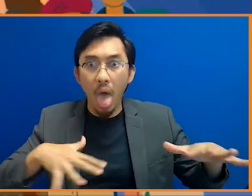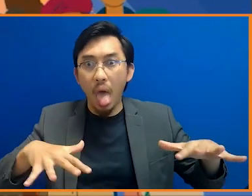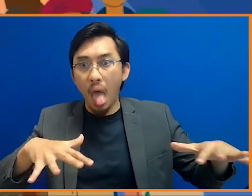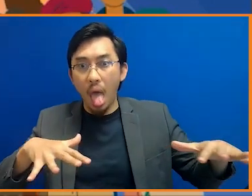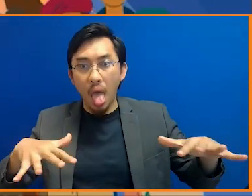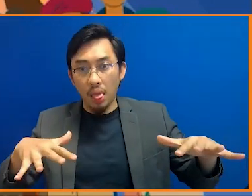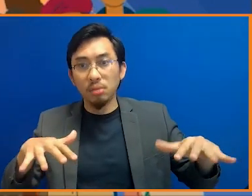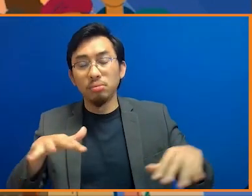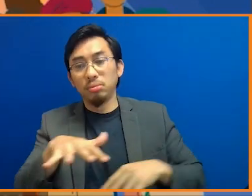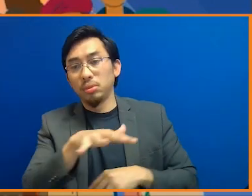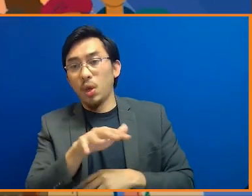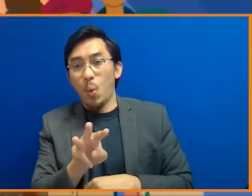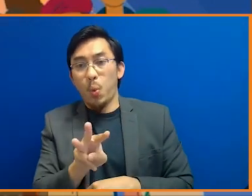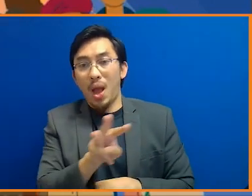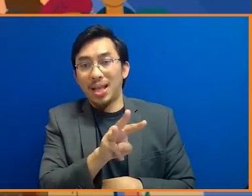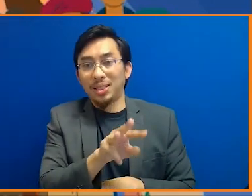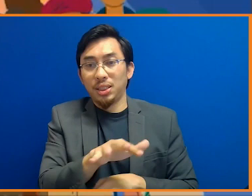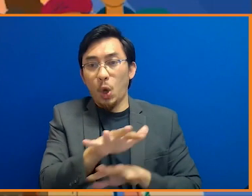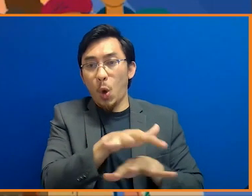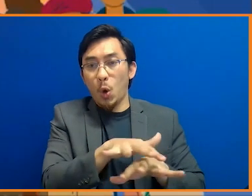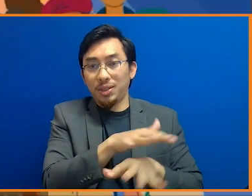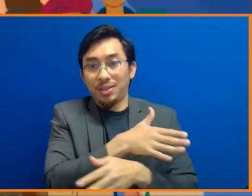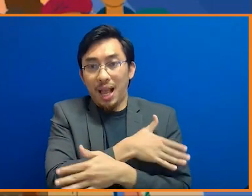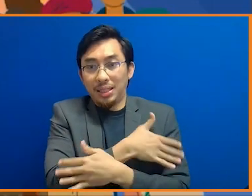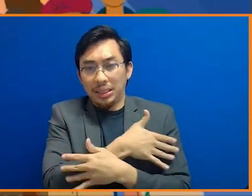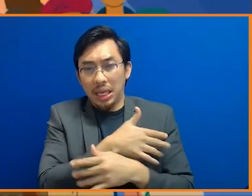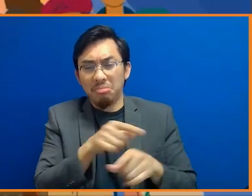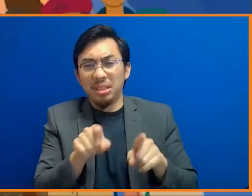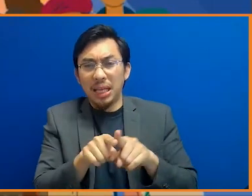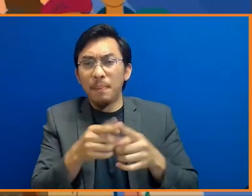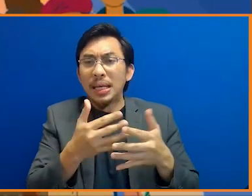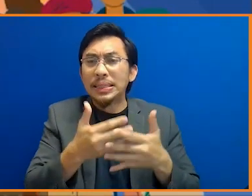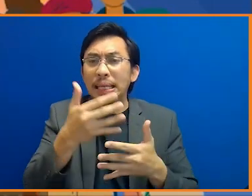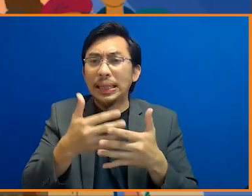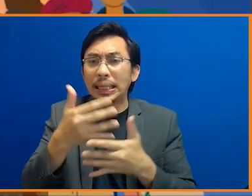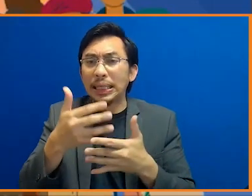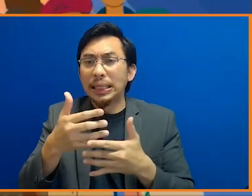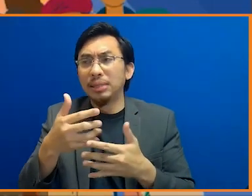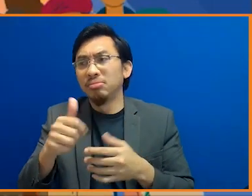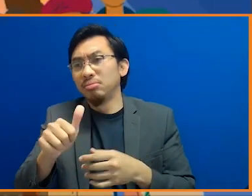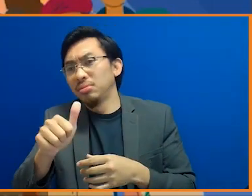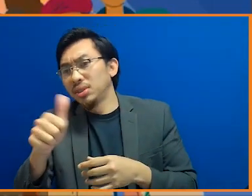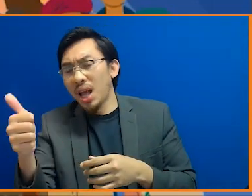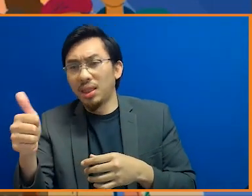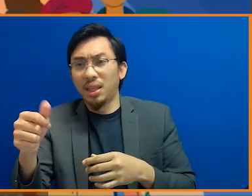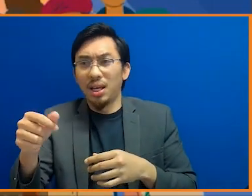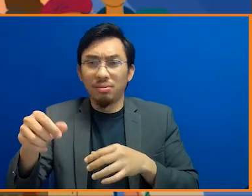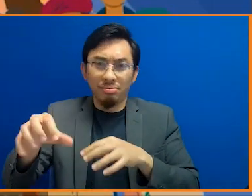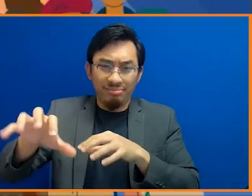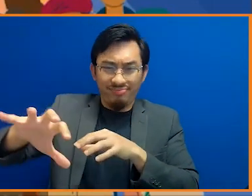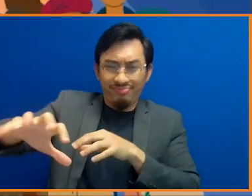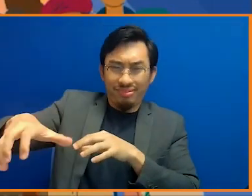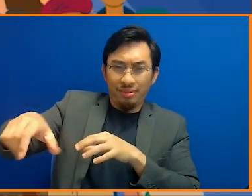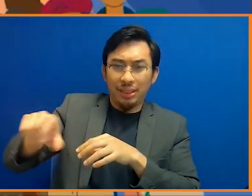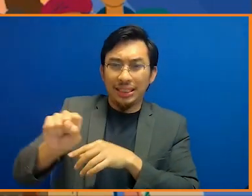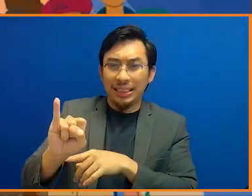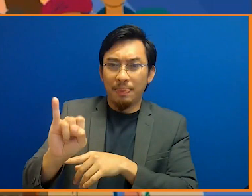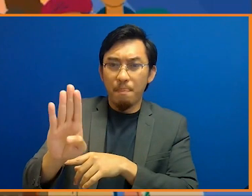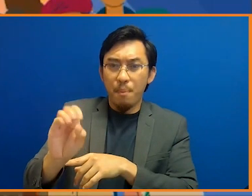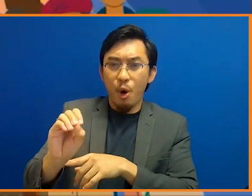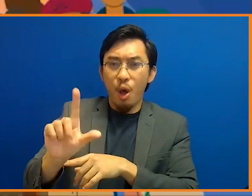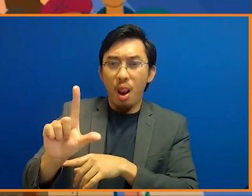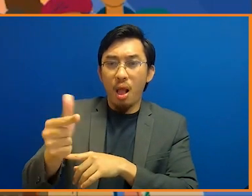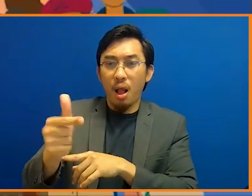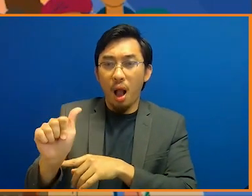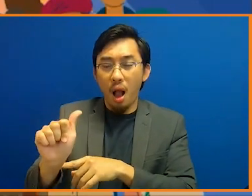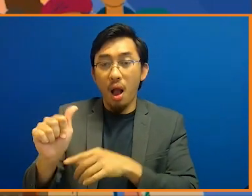town along the western coast of Aceh, and also some cities in other provinces like in Sibolga